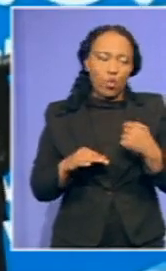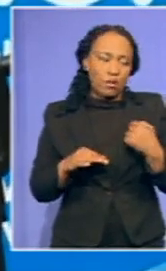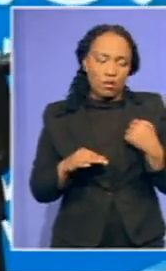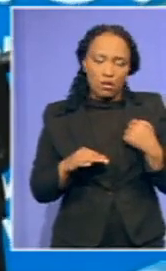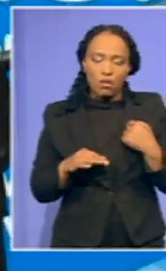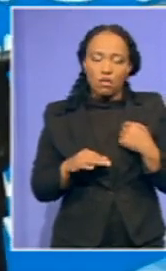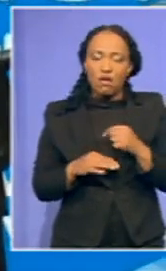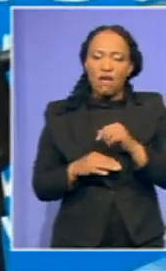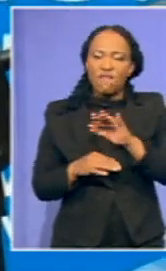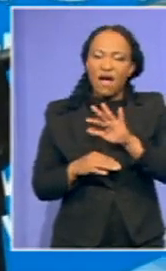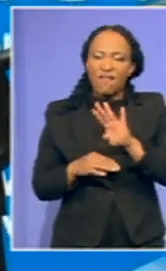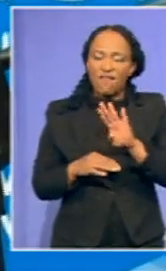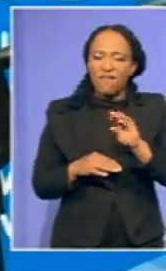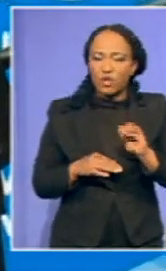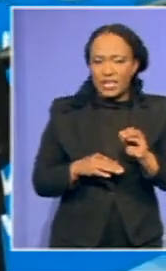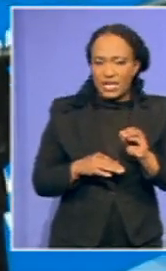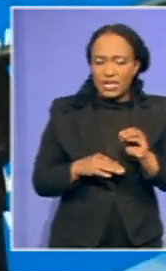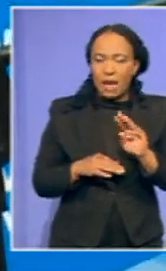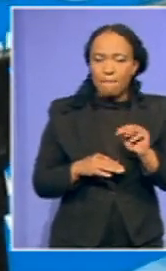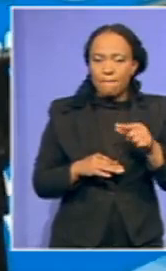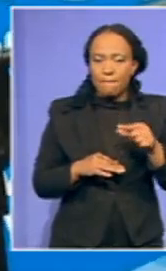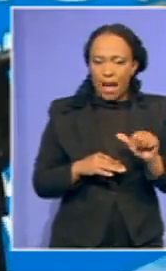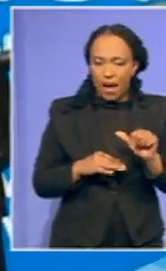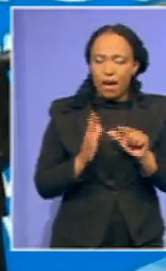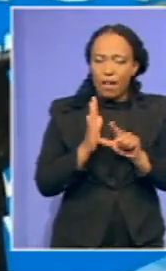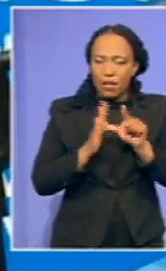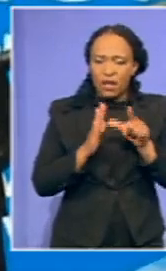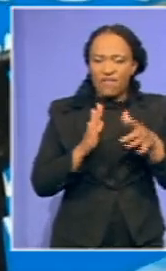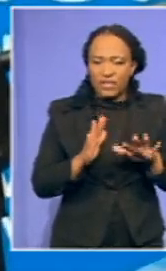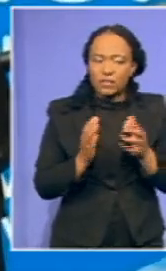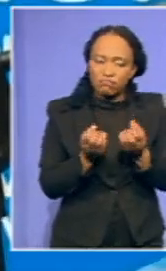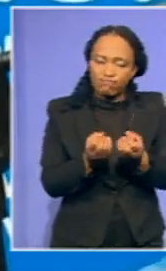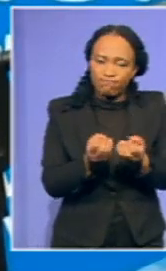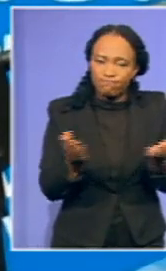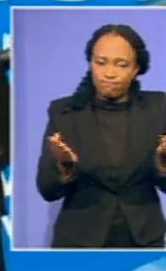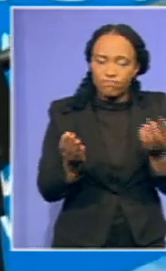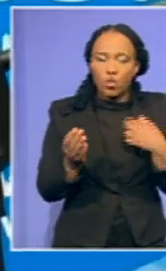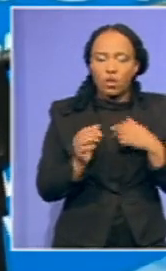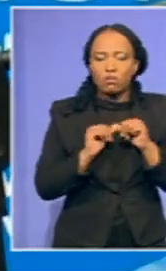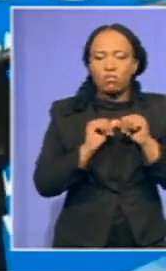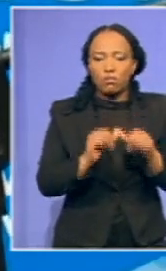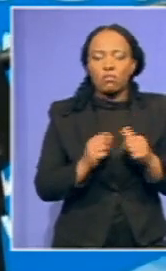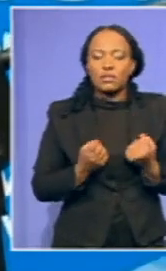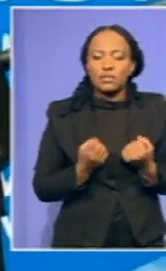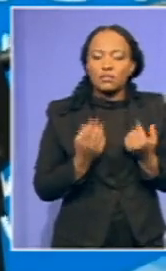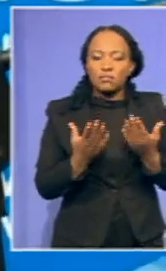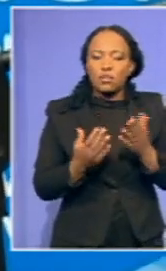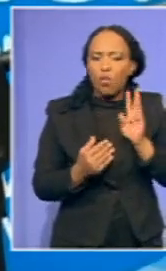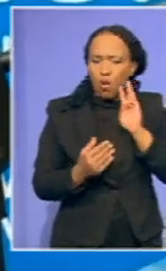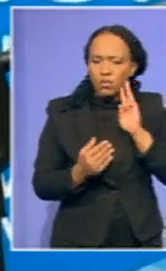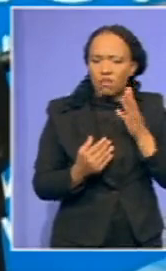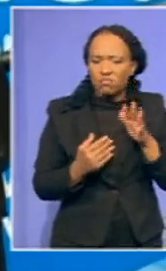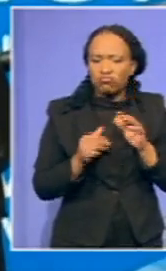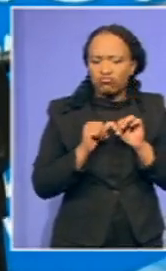provide 540 megalitres. And we continued supplying water, but what we then realized was